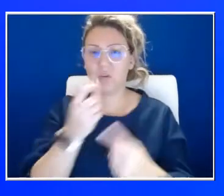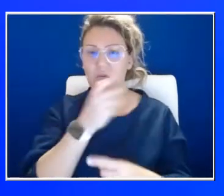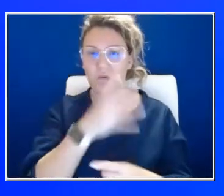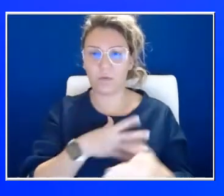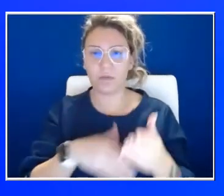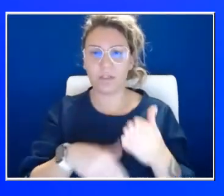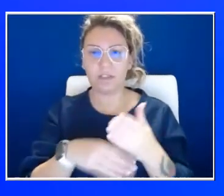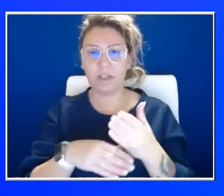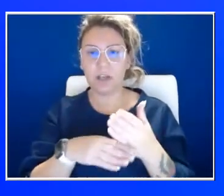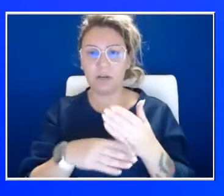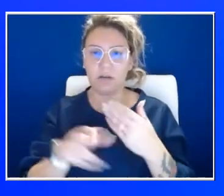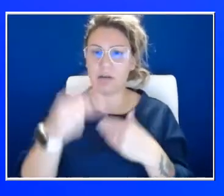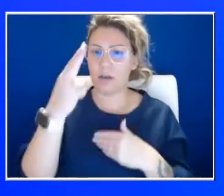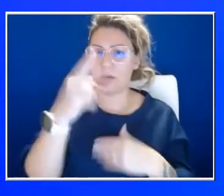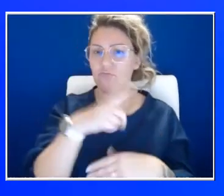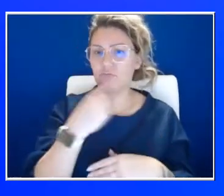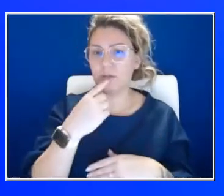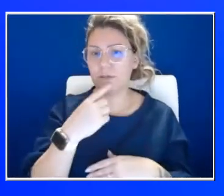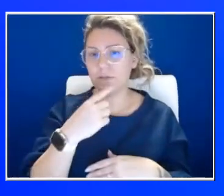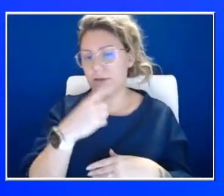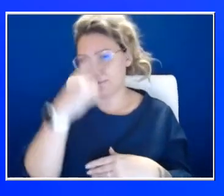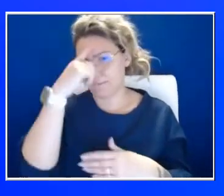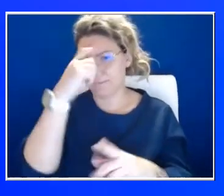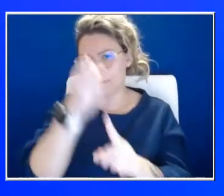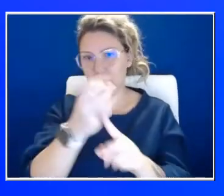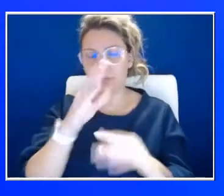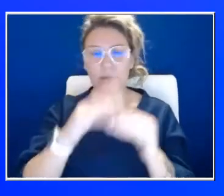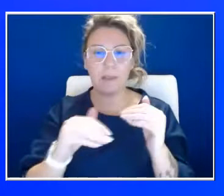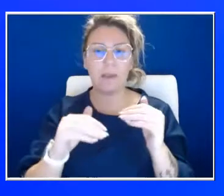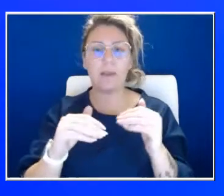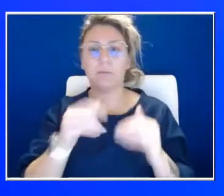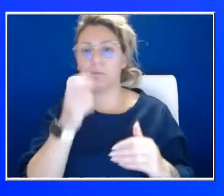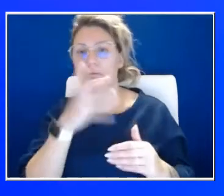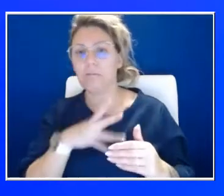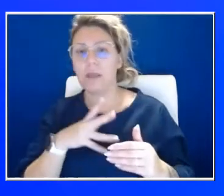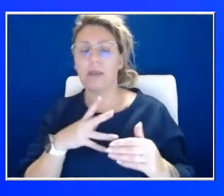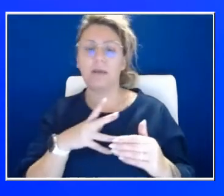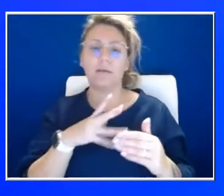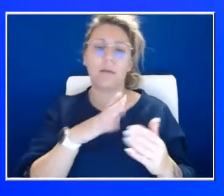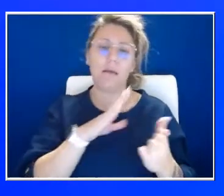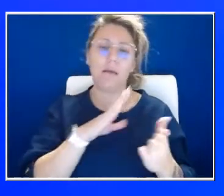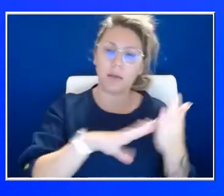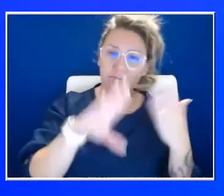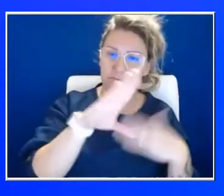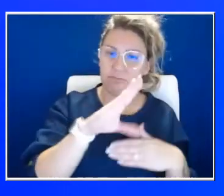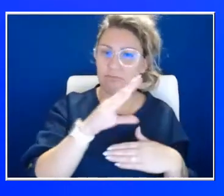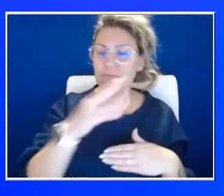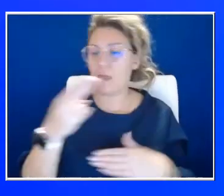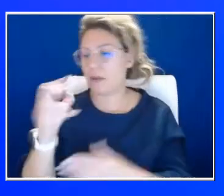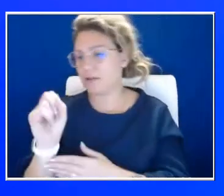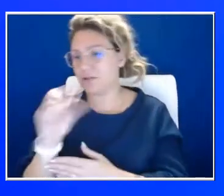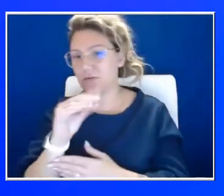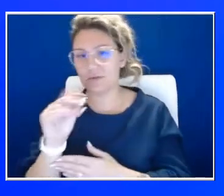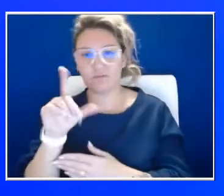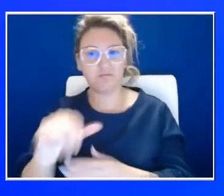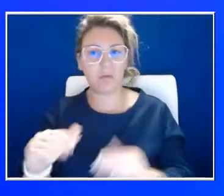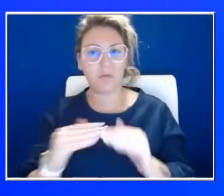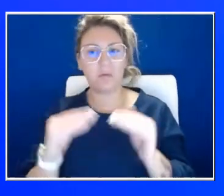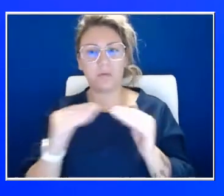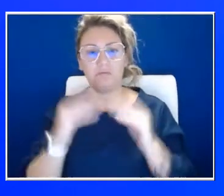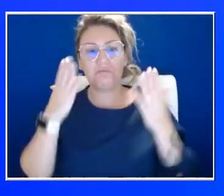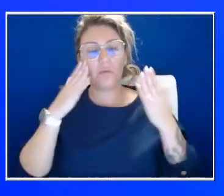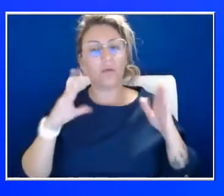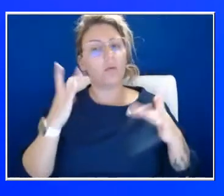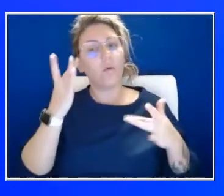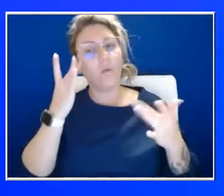of concussion than men's at the collegiate level and at the high school and lower levels. We don't know exactly why that